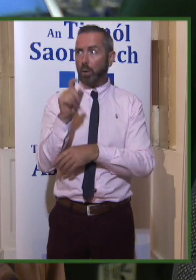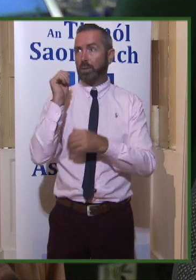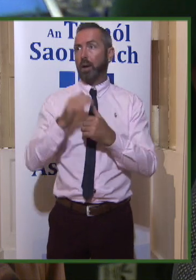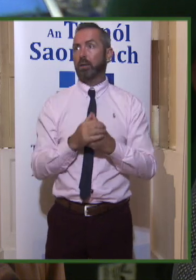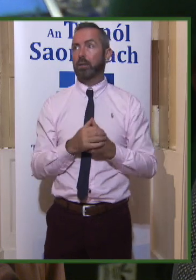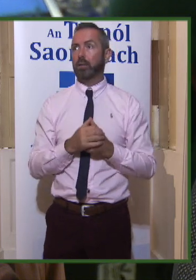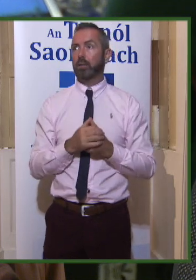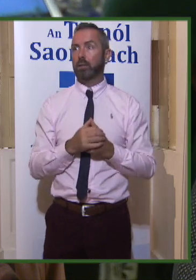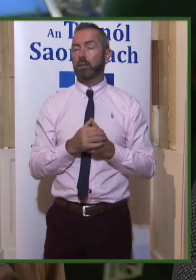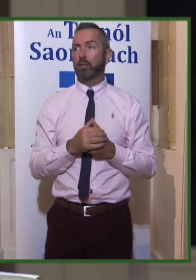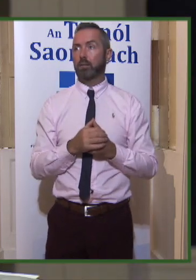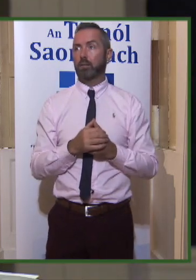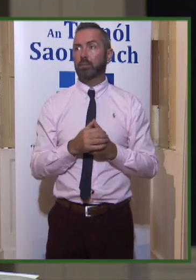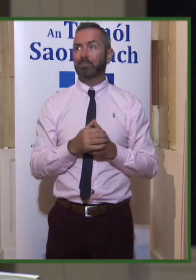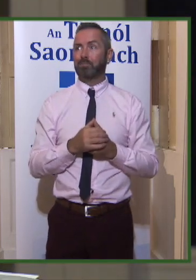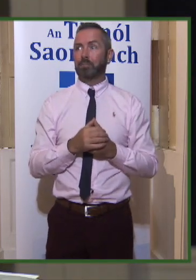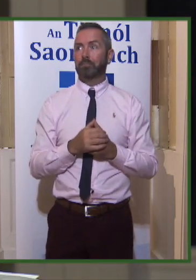So, I'm